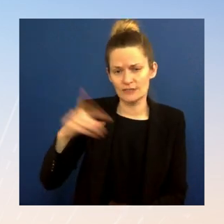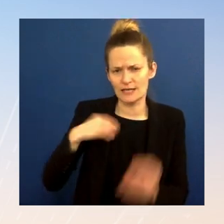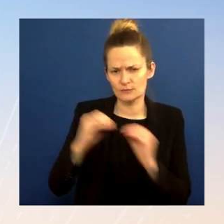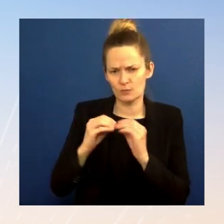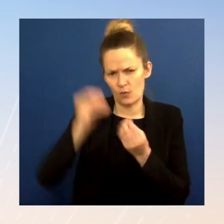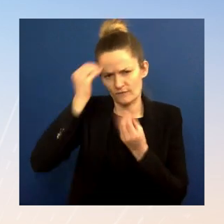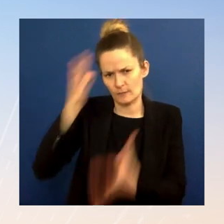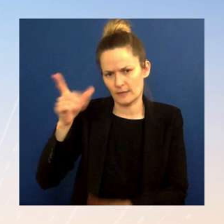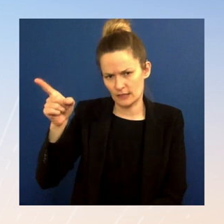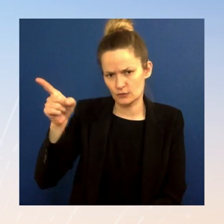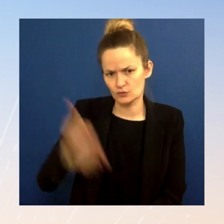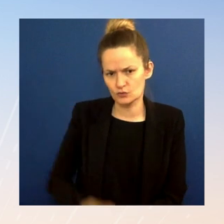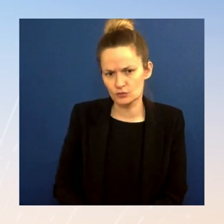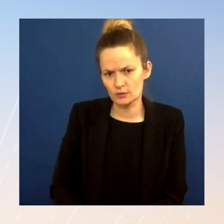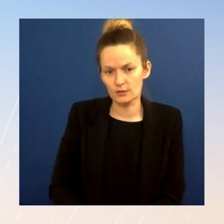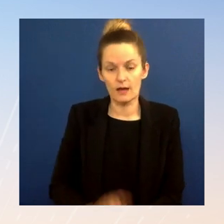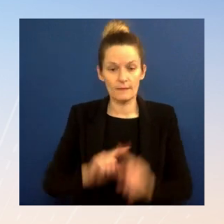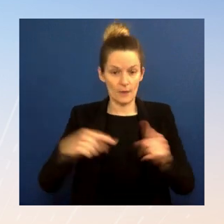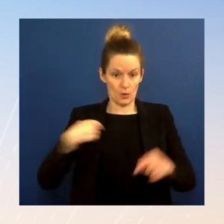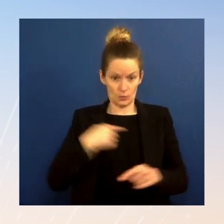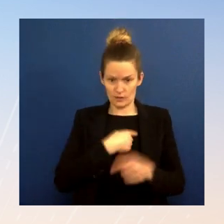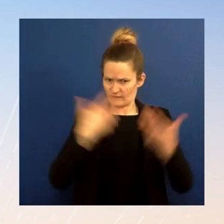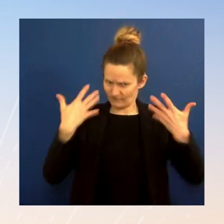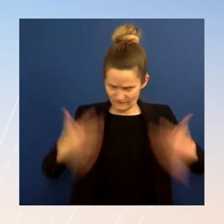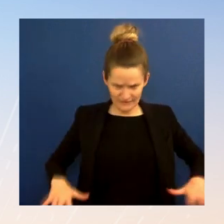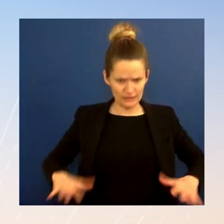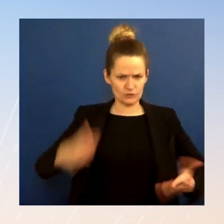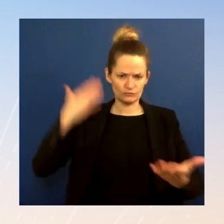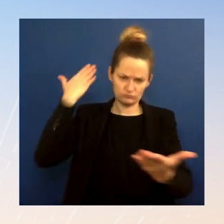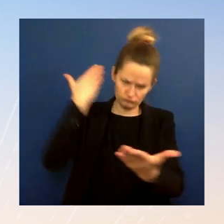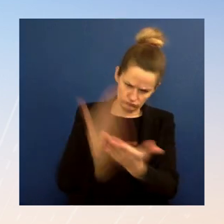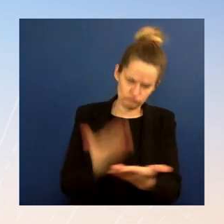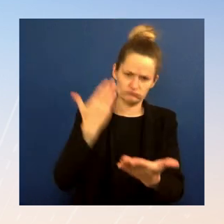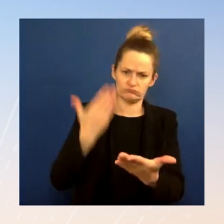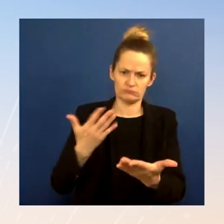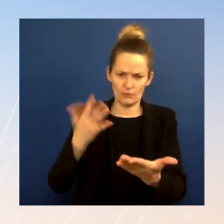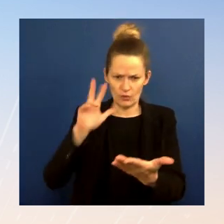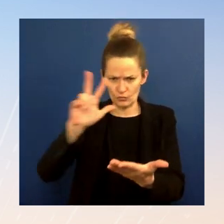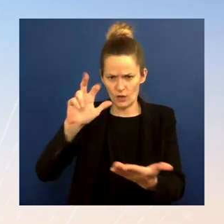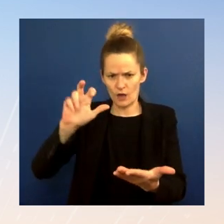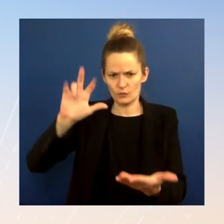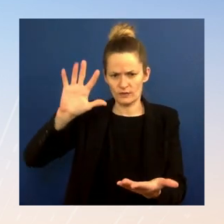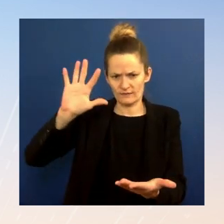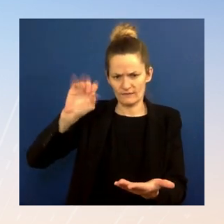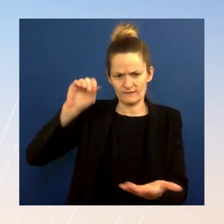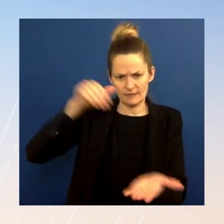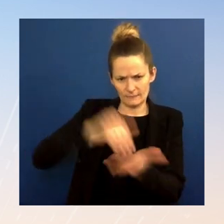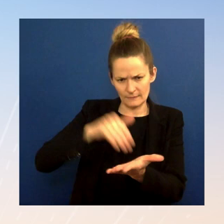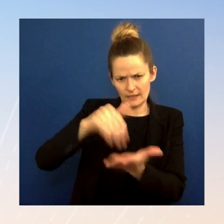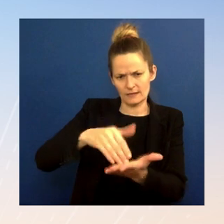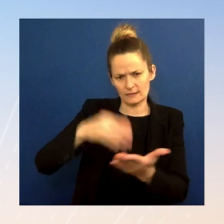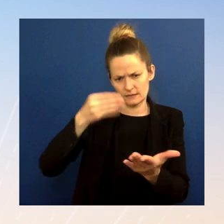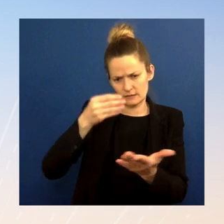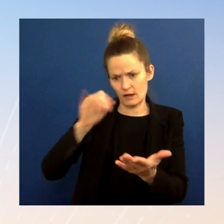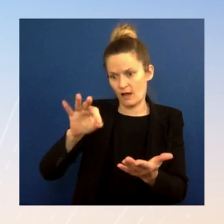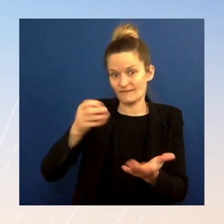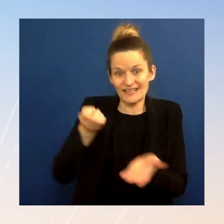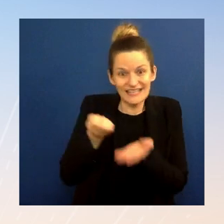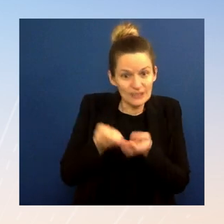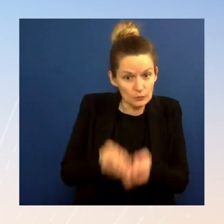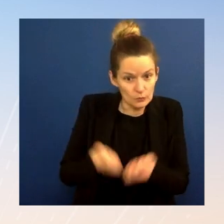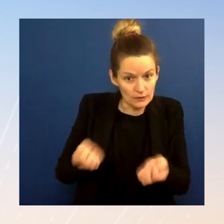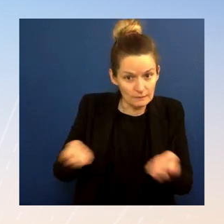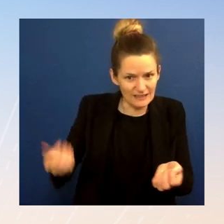$300 million in military assistance to the Ukrainians on the ground over just the last 2 weeks, and our effort would be to continue to